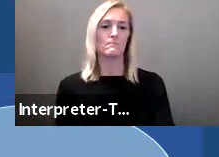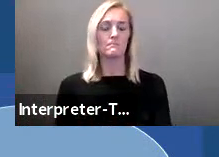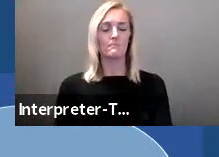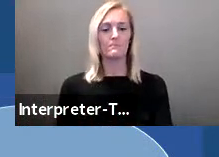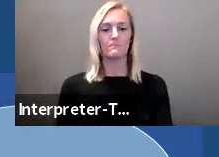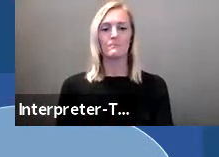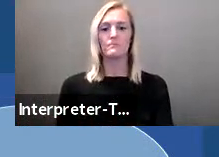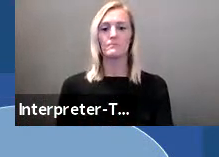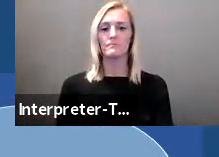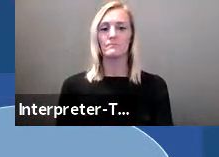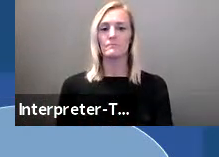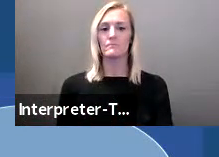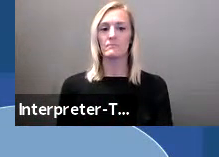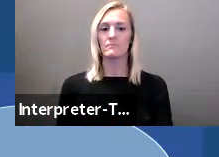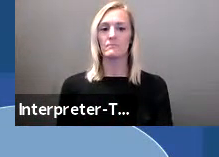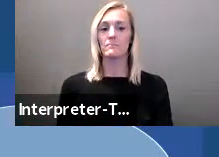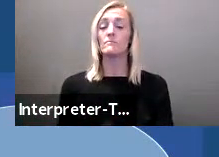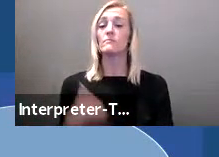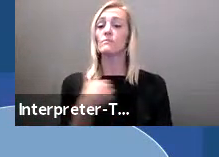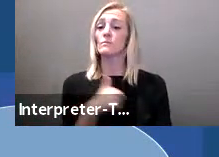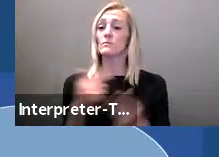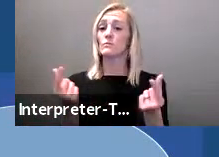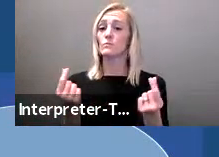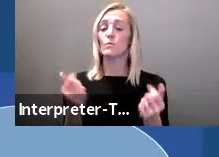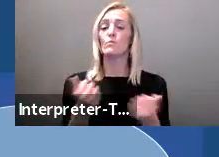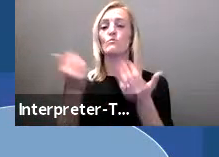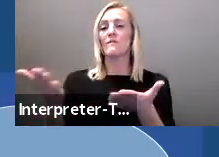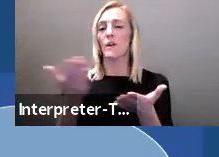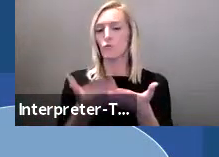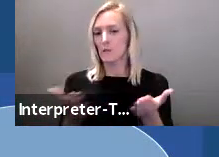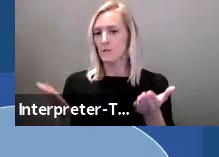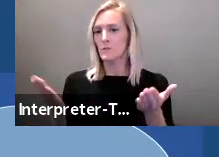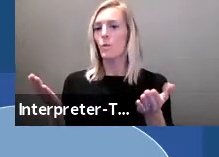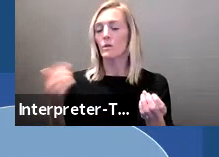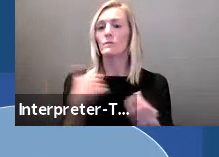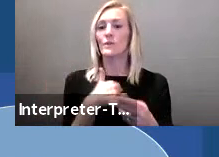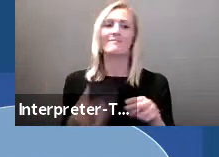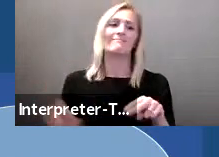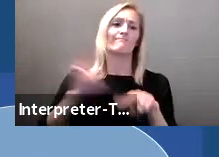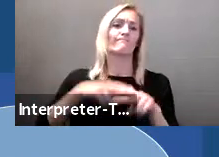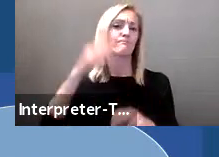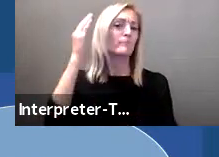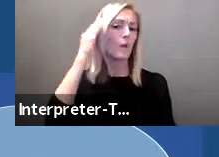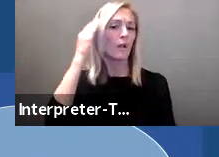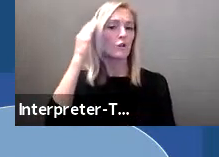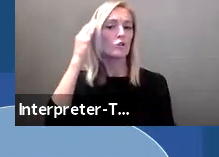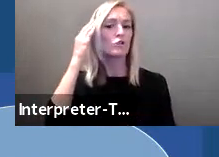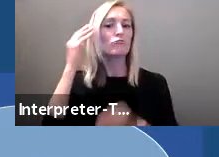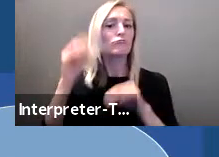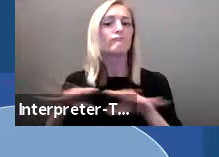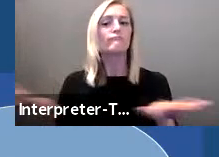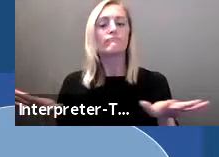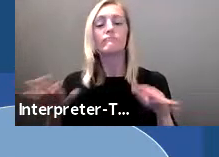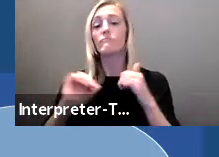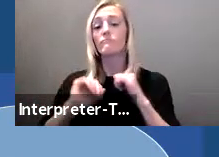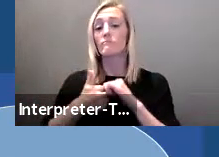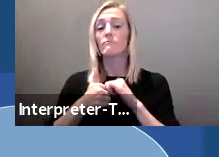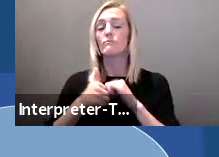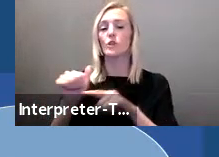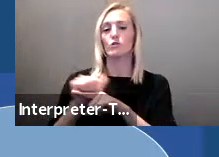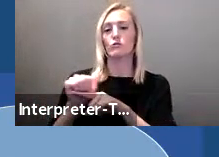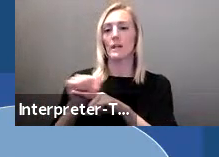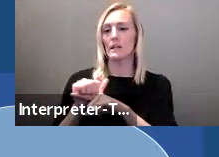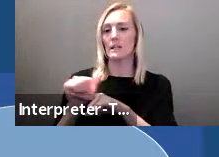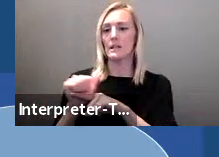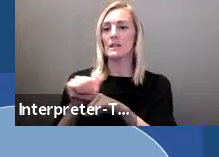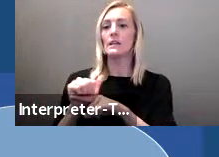So what we're doing in providing resources is that we are increasing knowledge. We are increasing knowledge by providing a training that